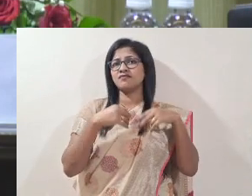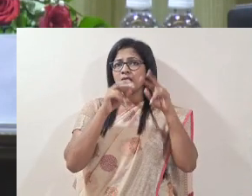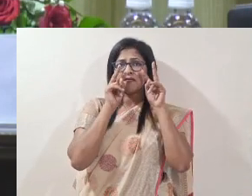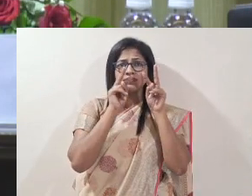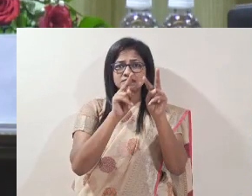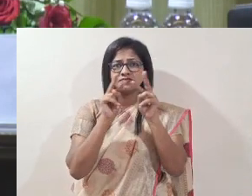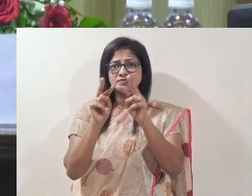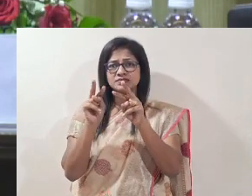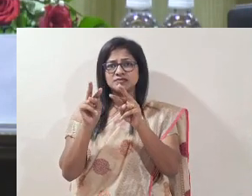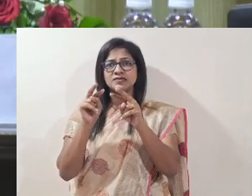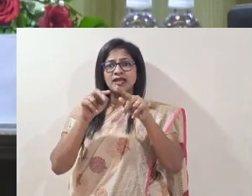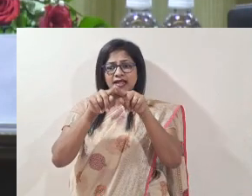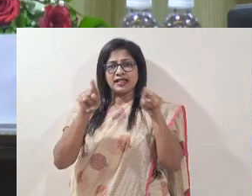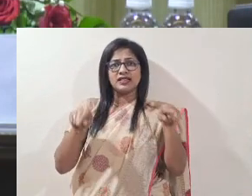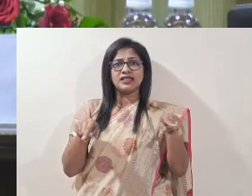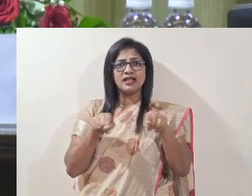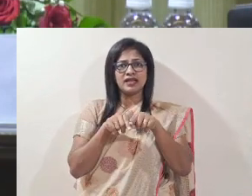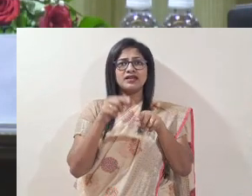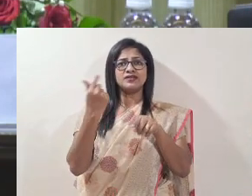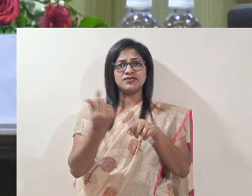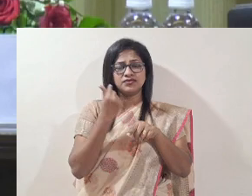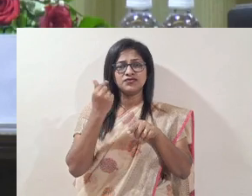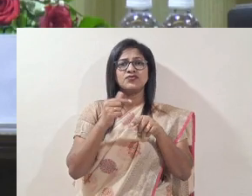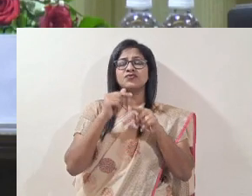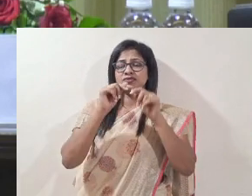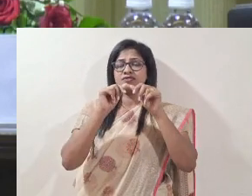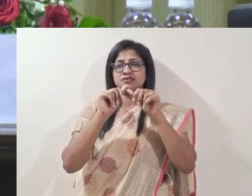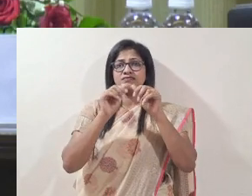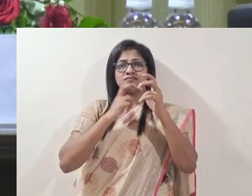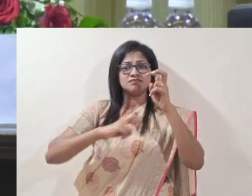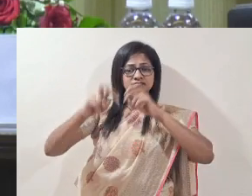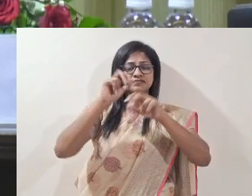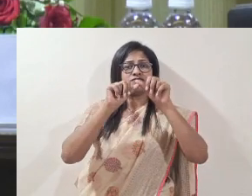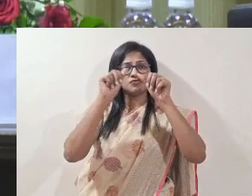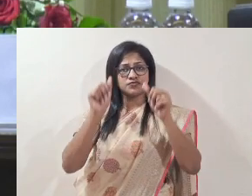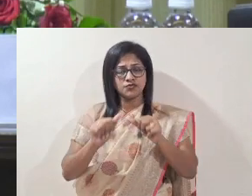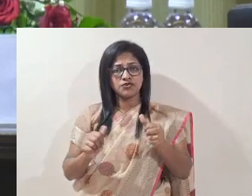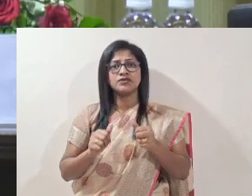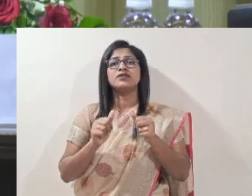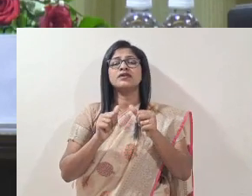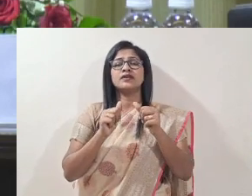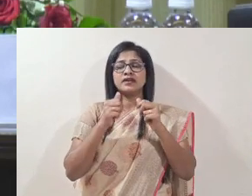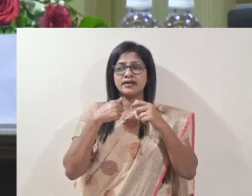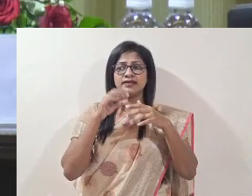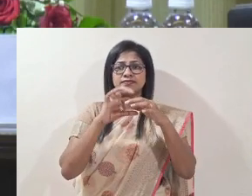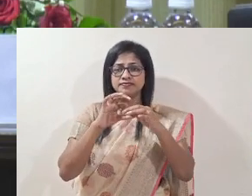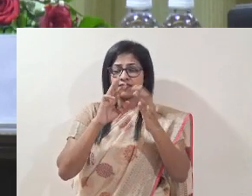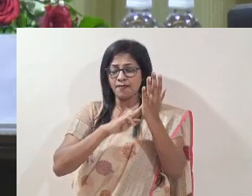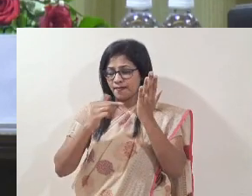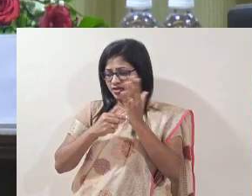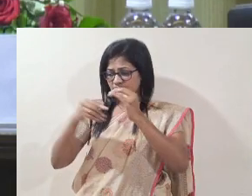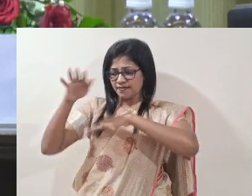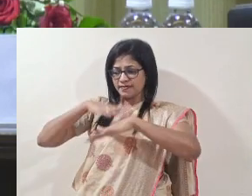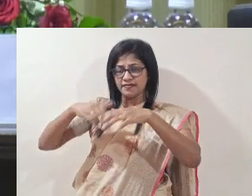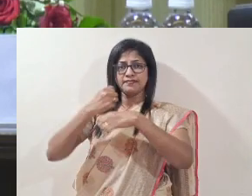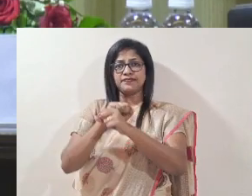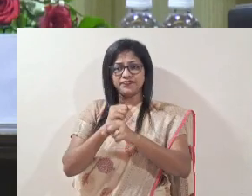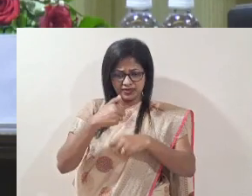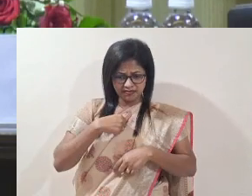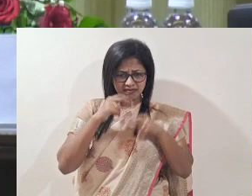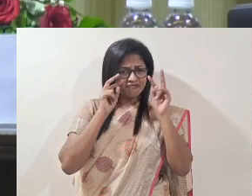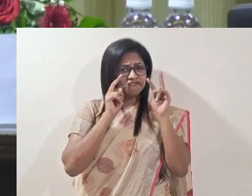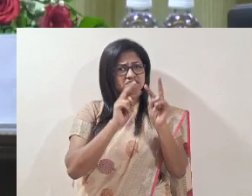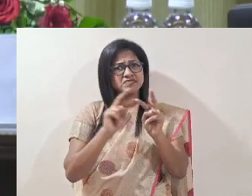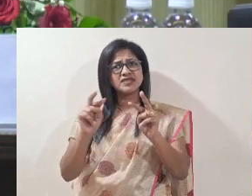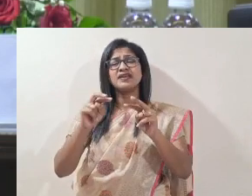noticing or observing the land use transport modeling with respect to master plan preparation, I do not find much major effort